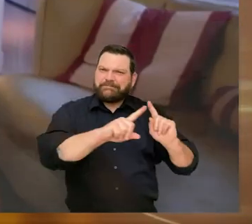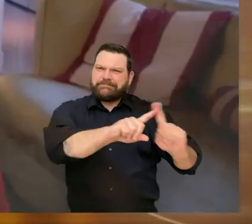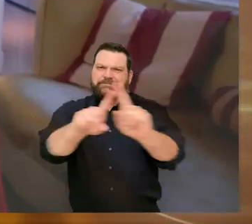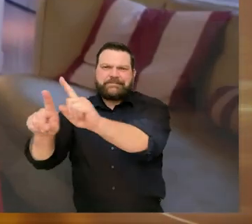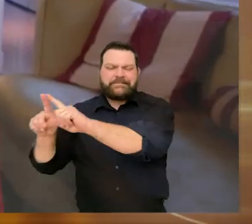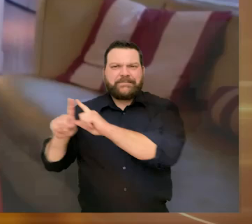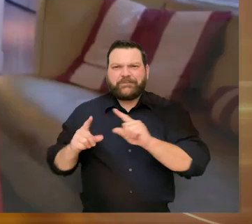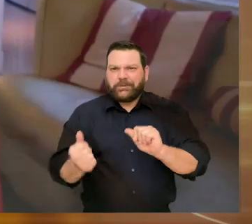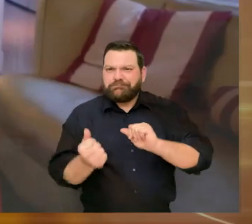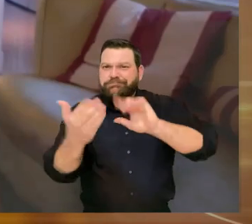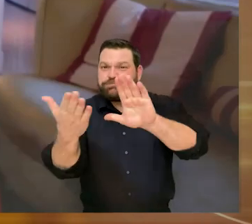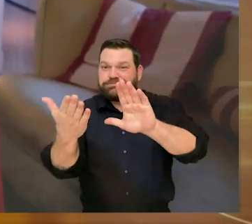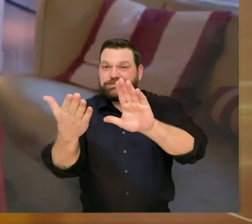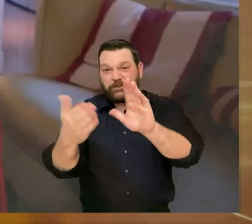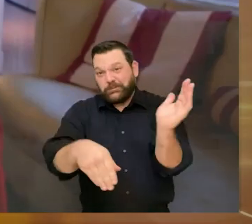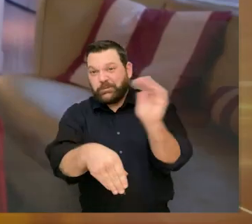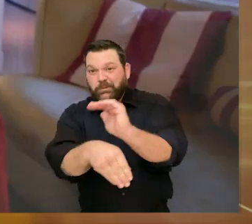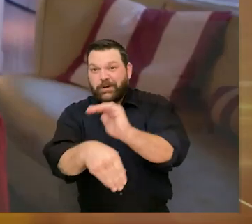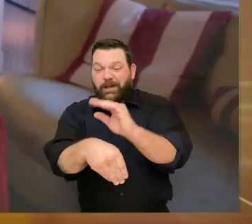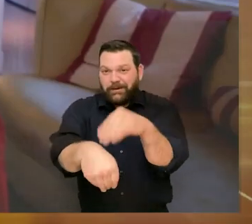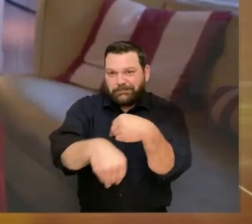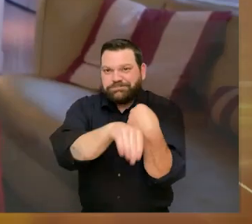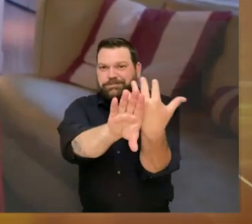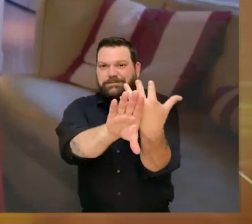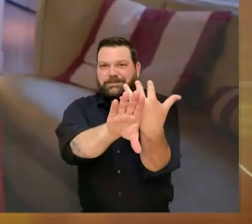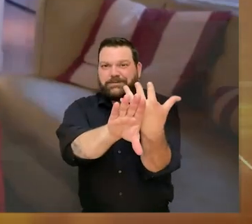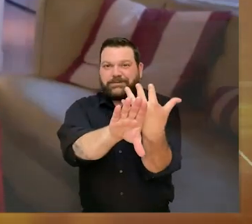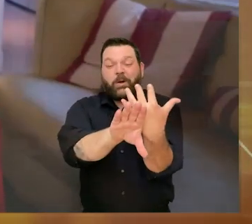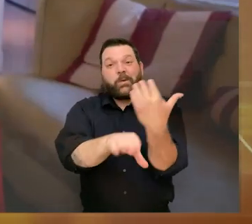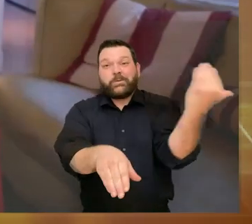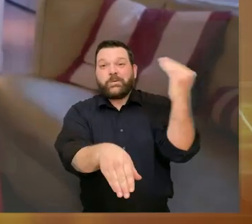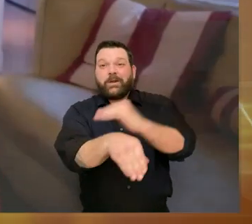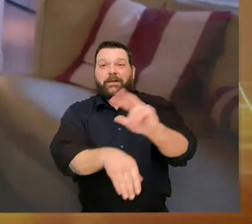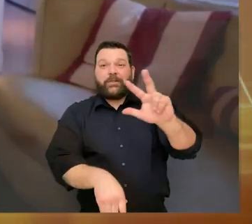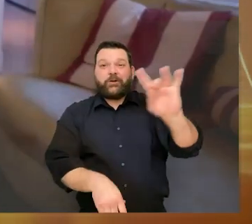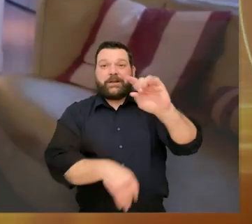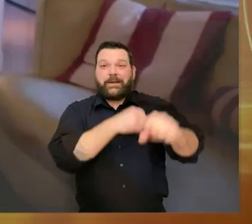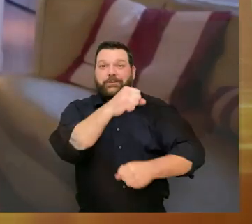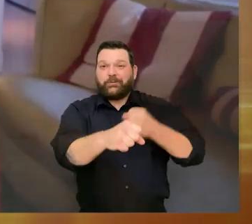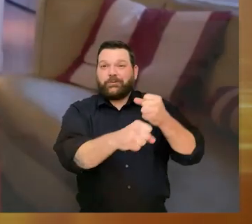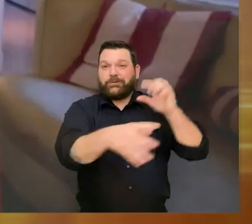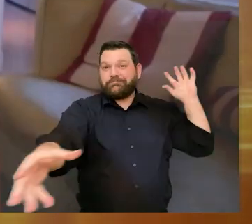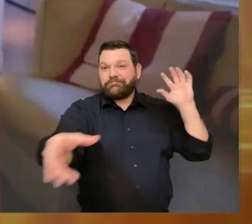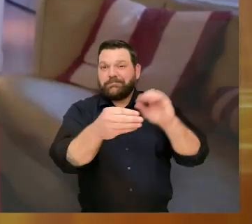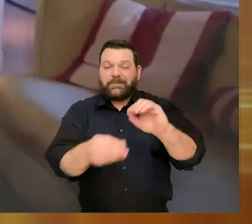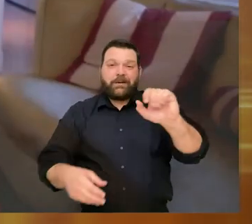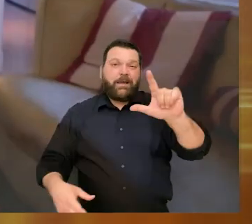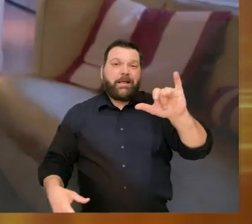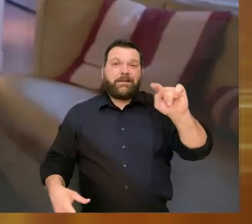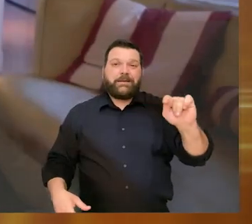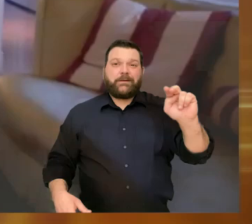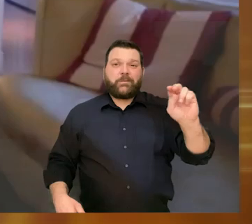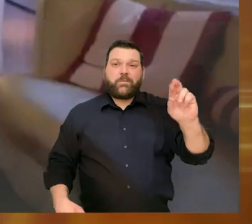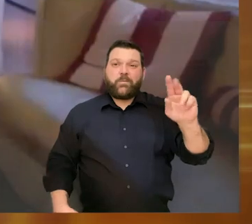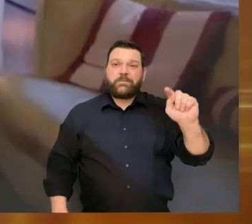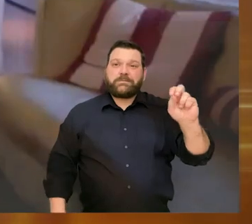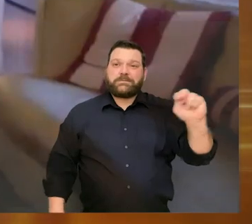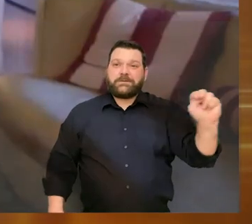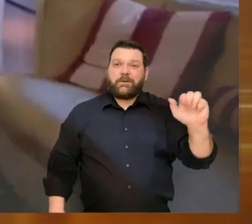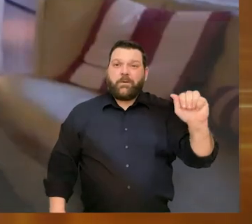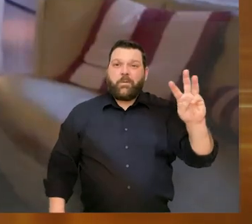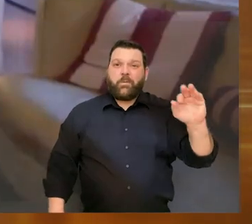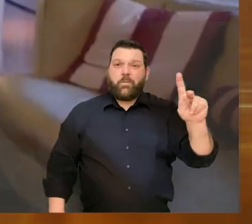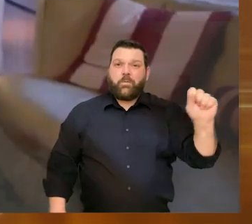yours, we celebrate the 38th Annual Elliot Norton Awards Virtual Edition. This year, we